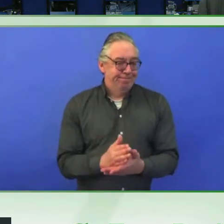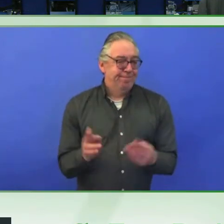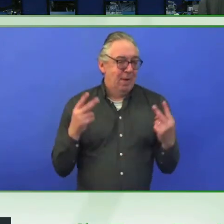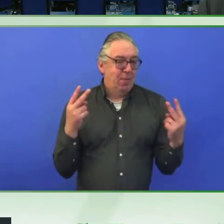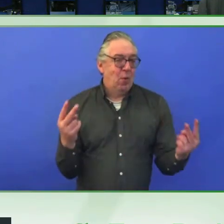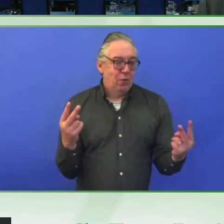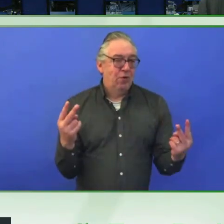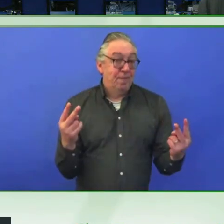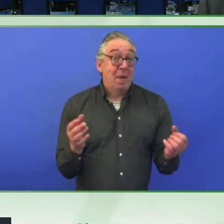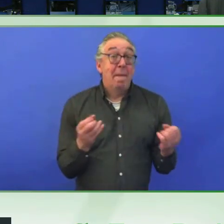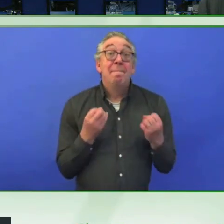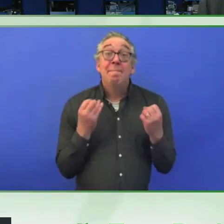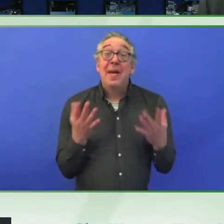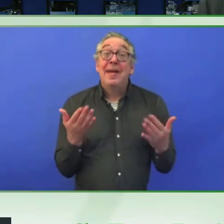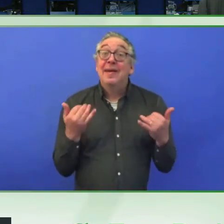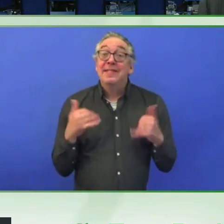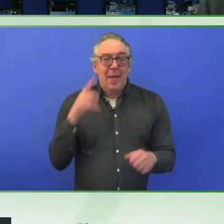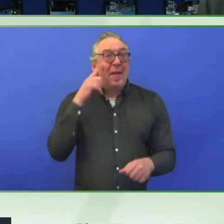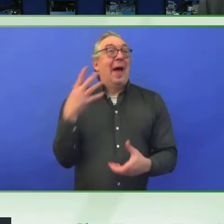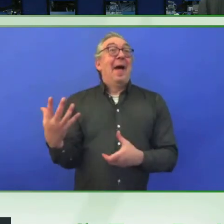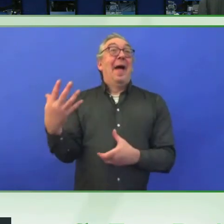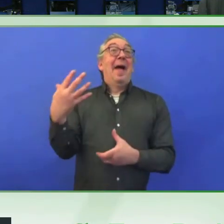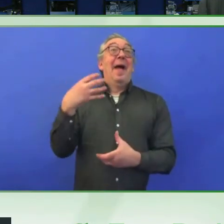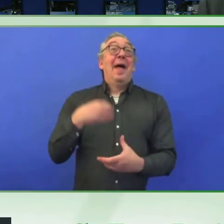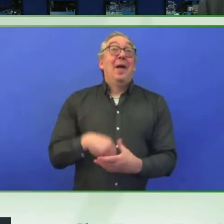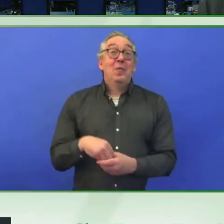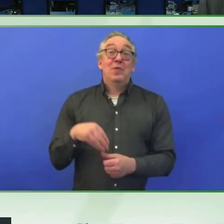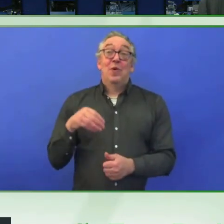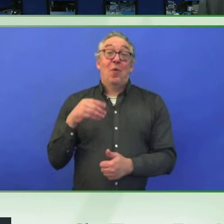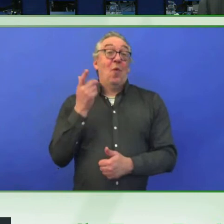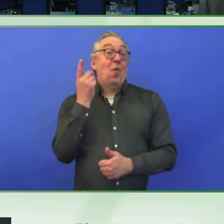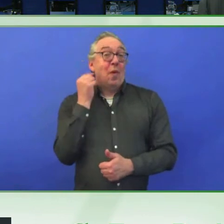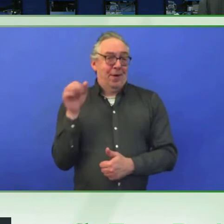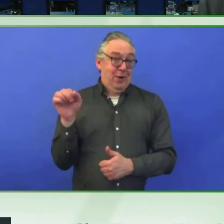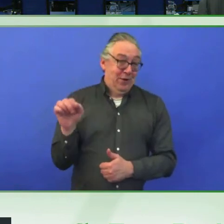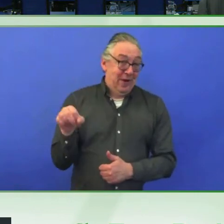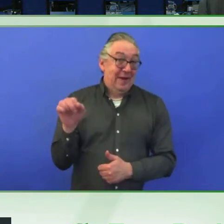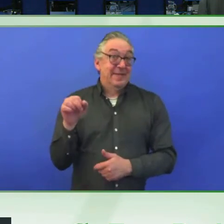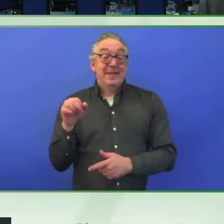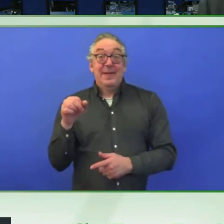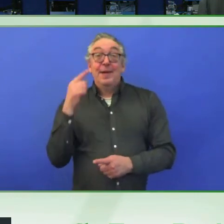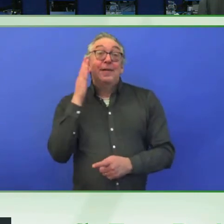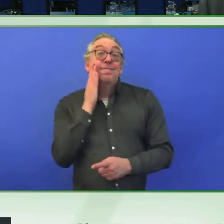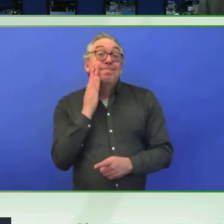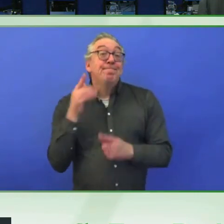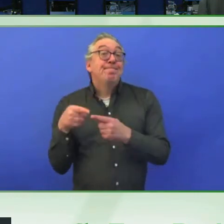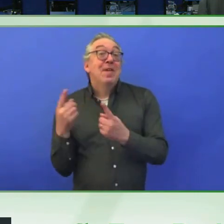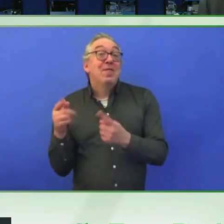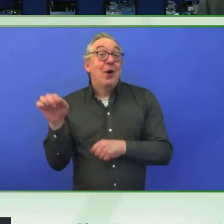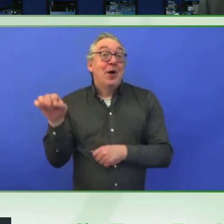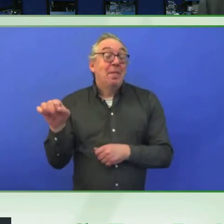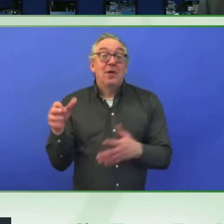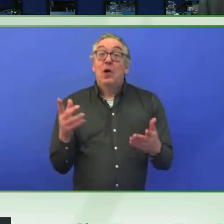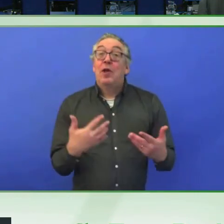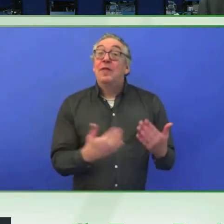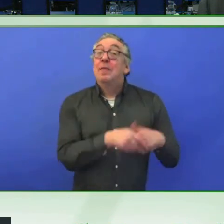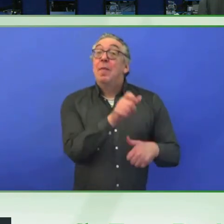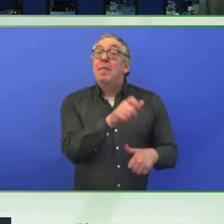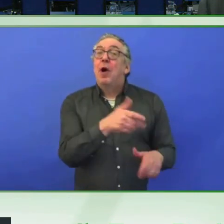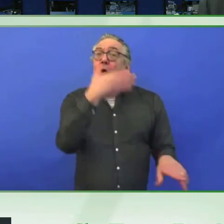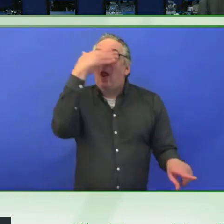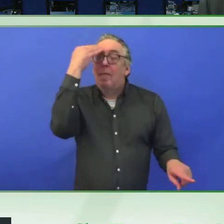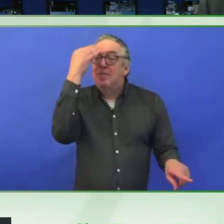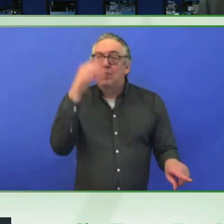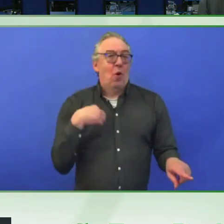collectively, because again, the good work done by many of the participants here in raising the awareness of the executives. But the